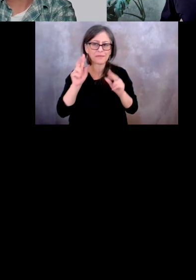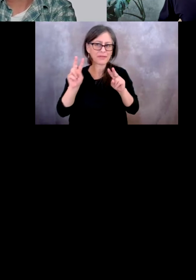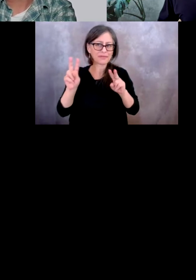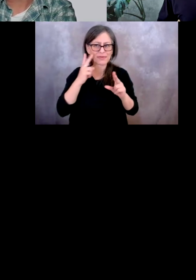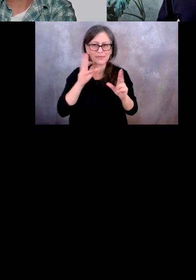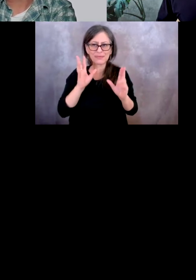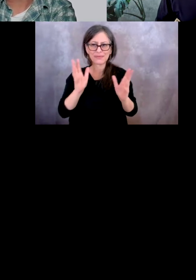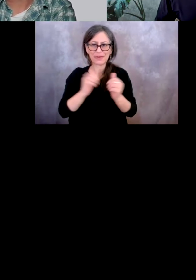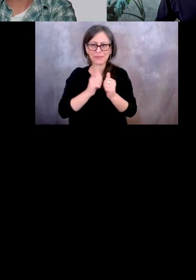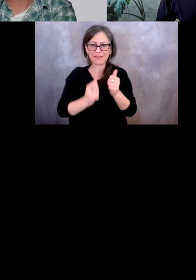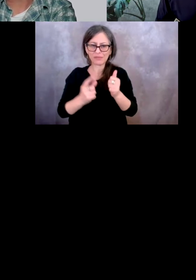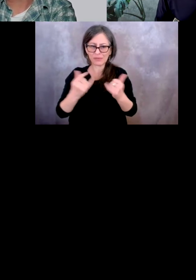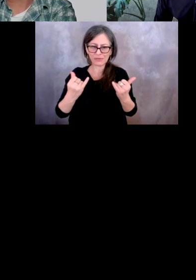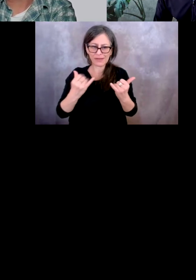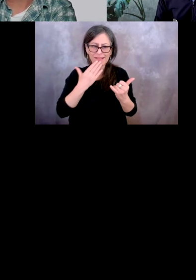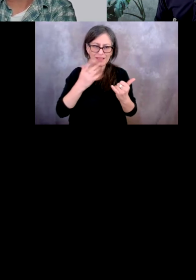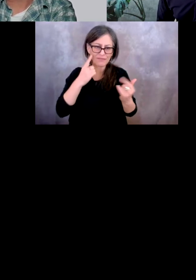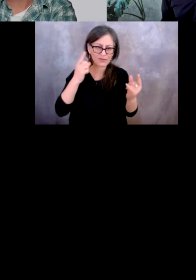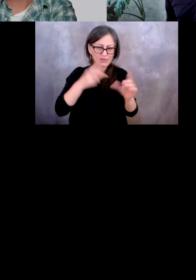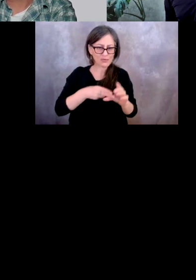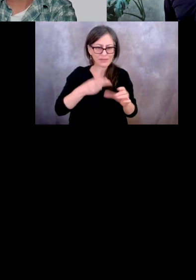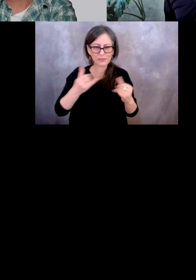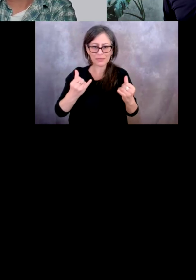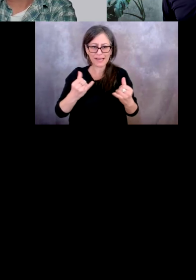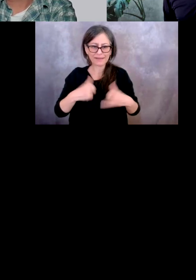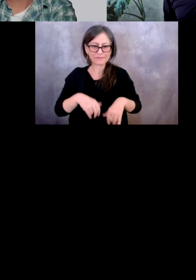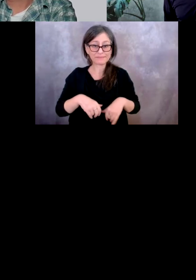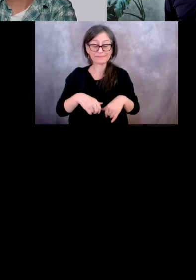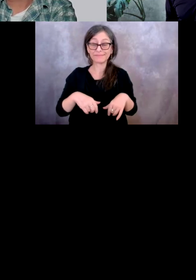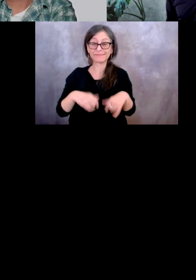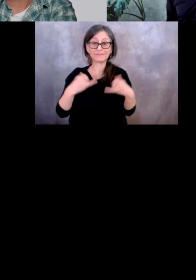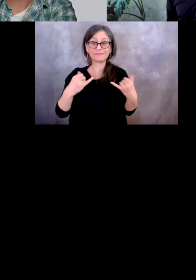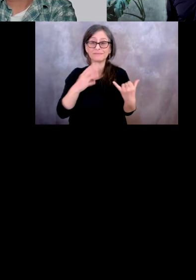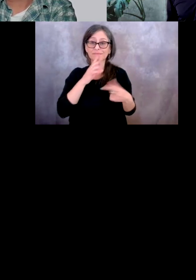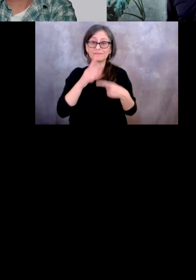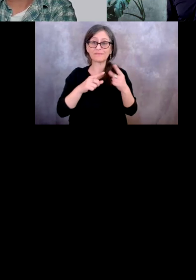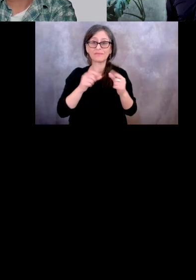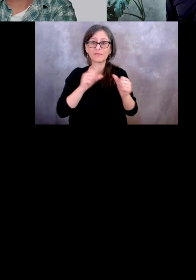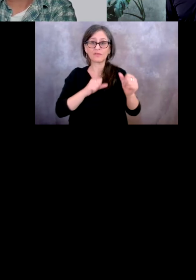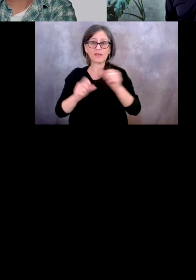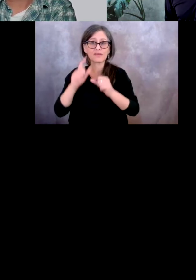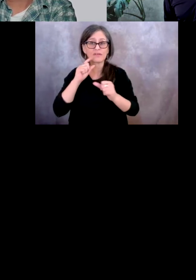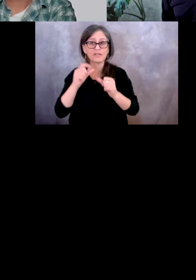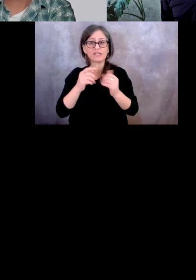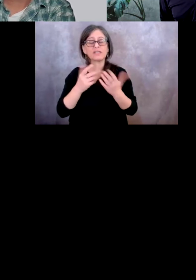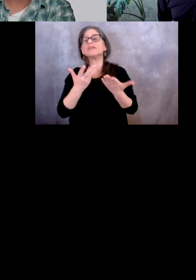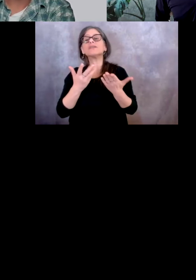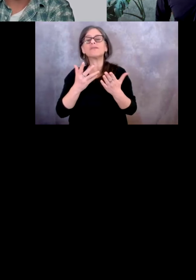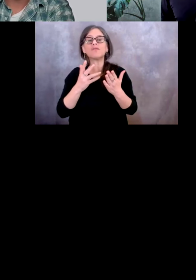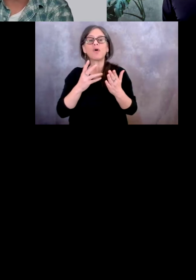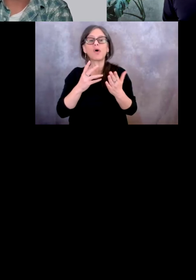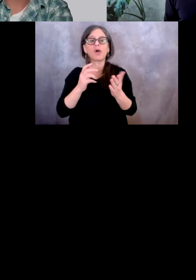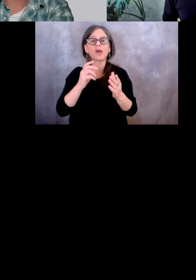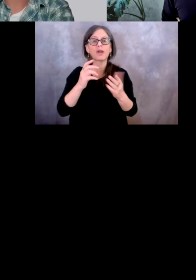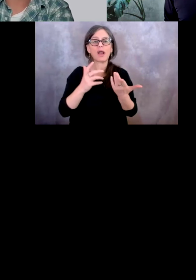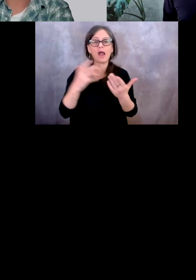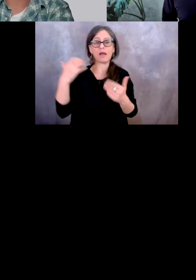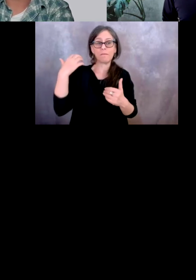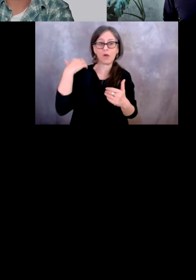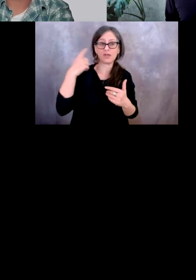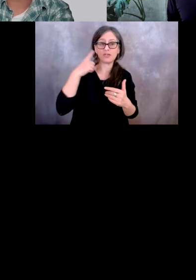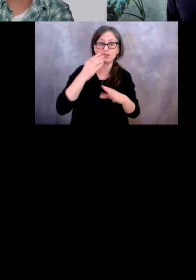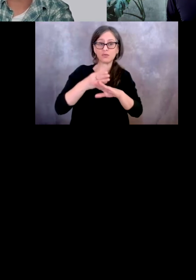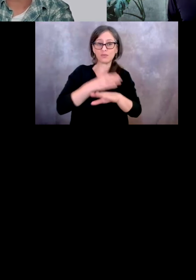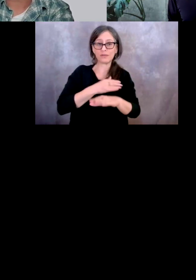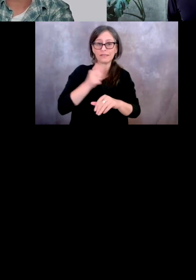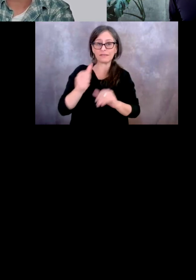everybody today. So thank you so much for joining us. Our session today is entitled Strategies for Employers to Increase Self-Identification for Veterans and